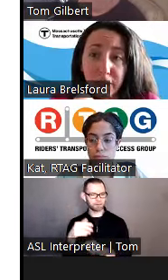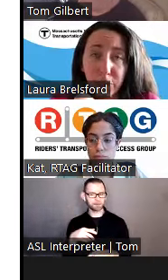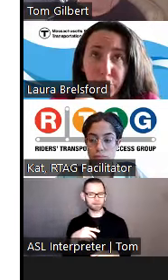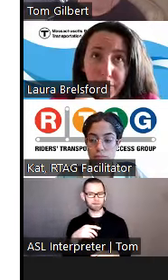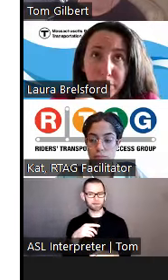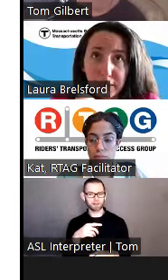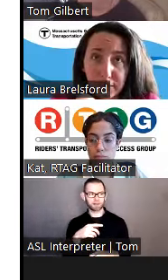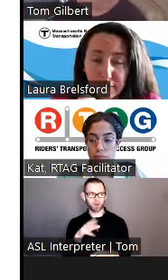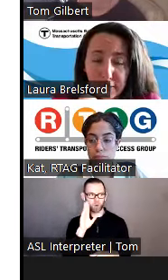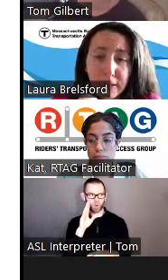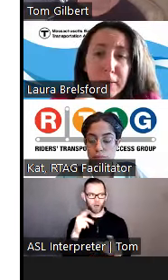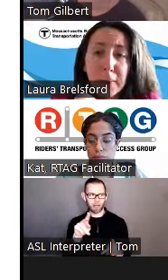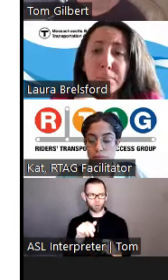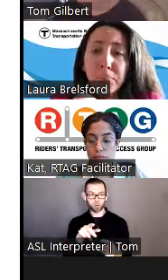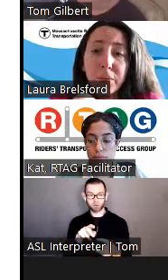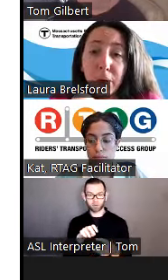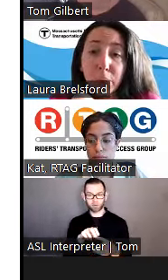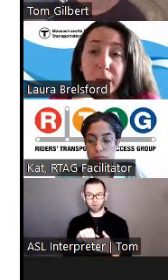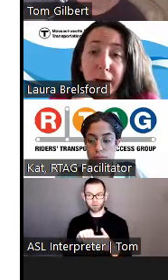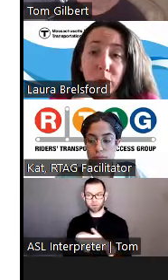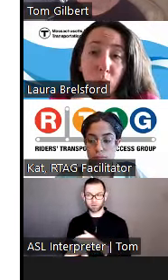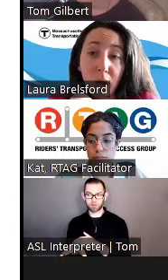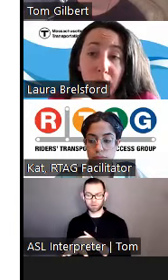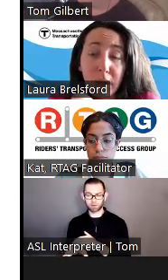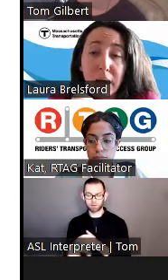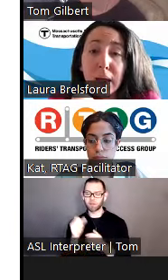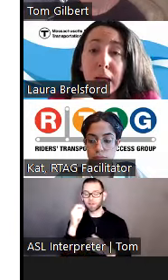because again, the requirement is that we have